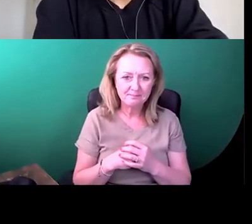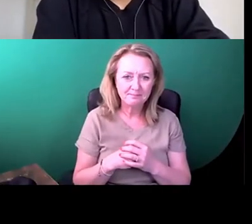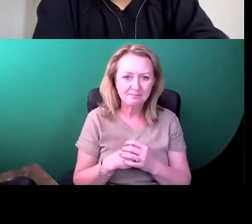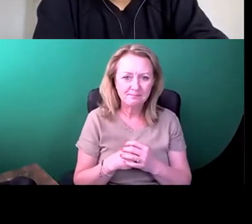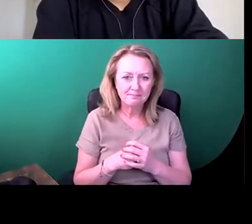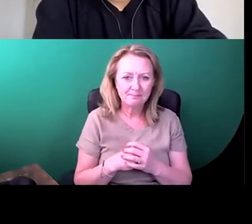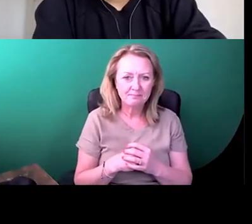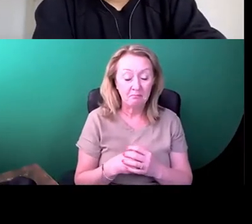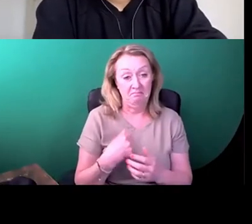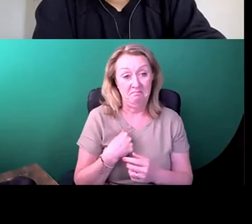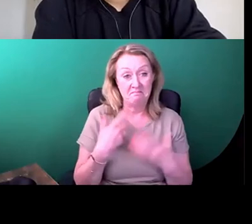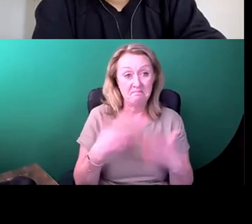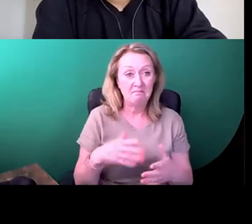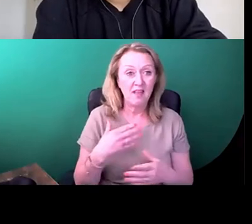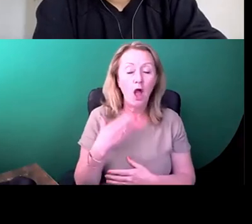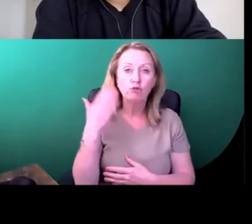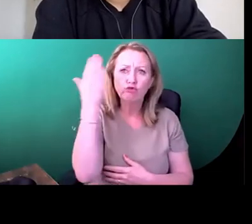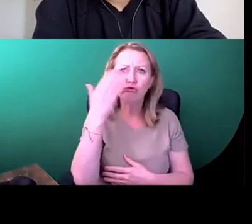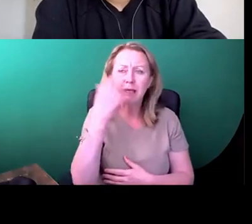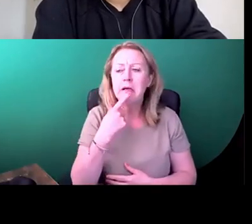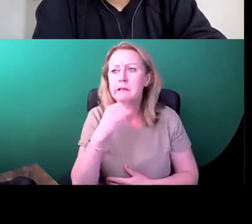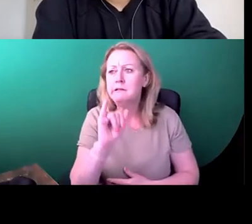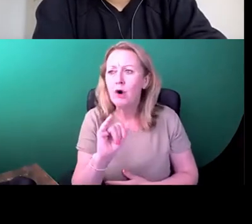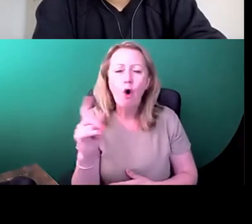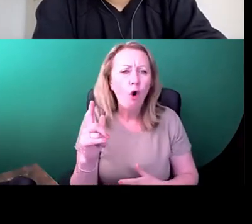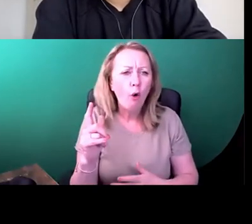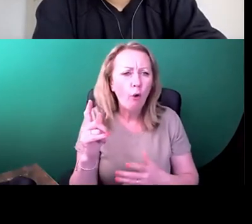I had a dream, or was it a nightmare?